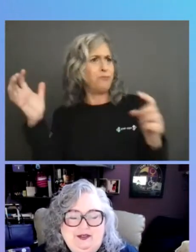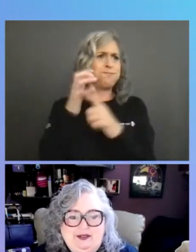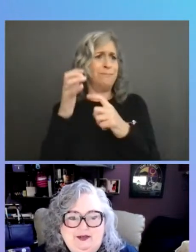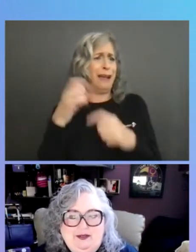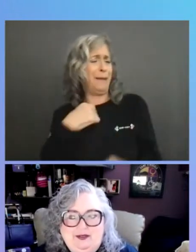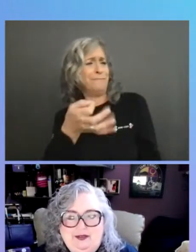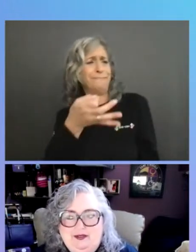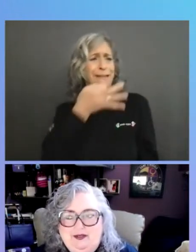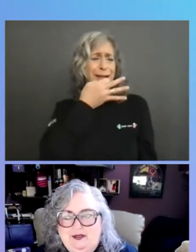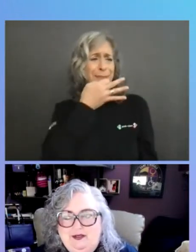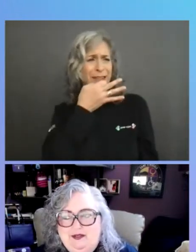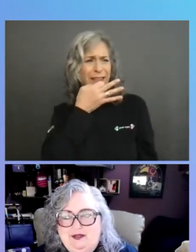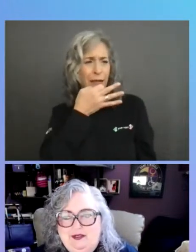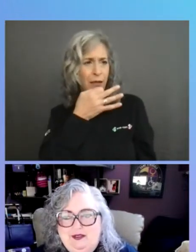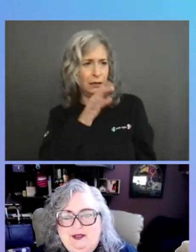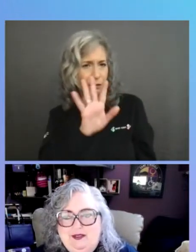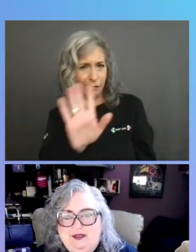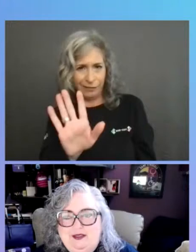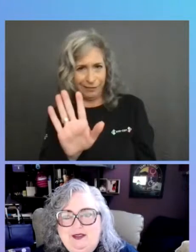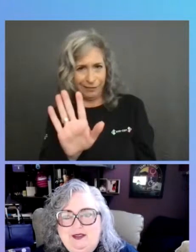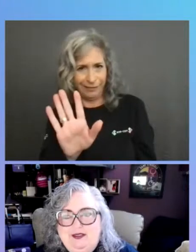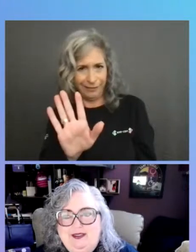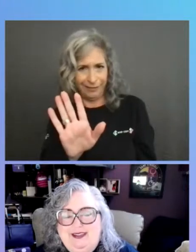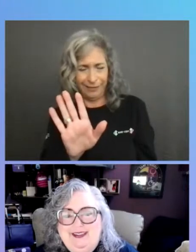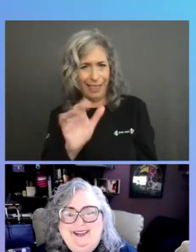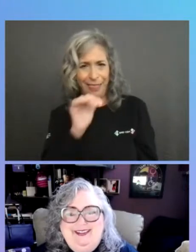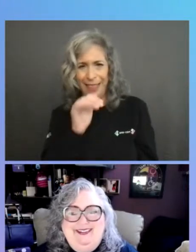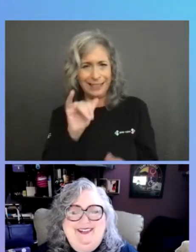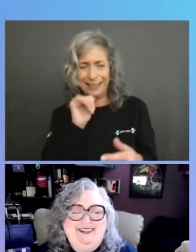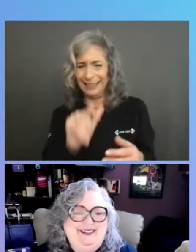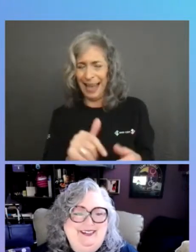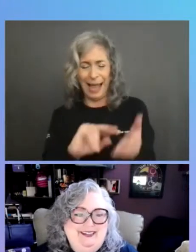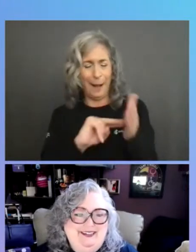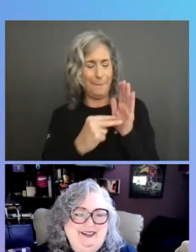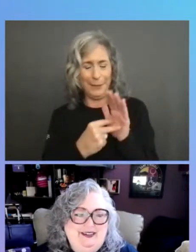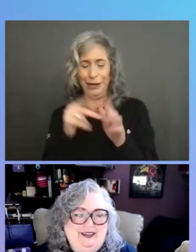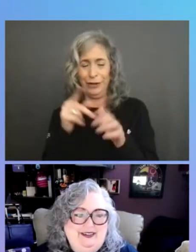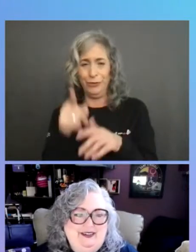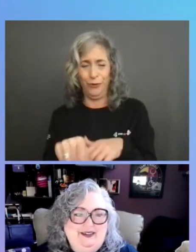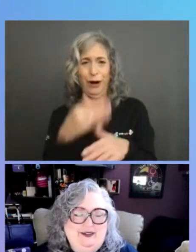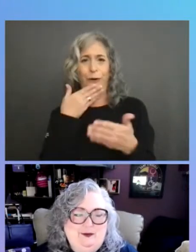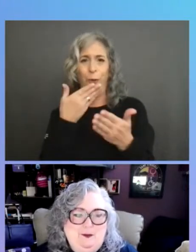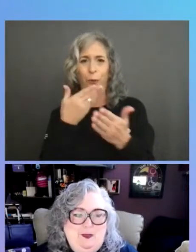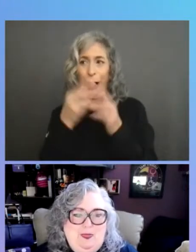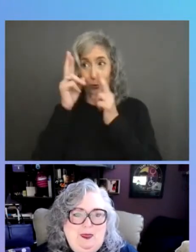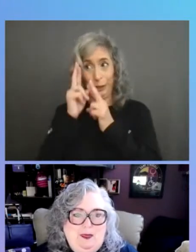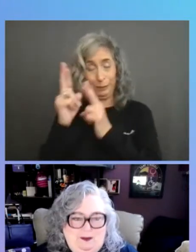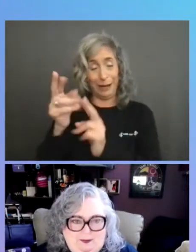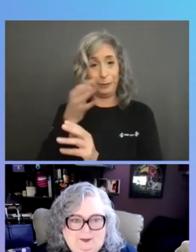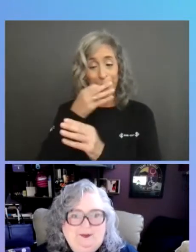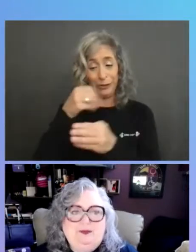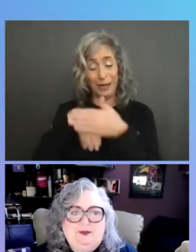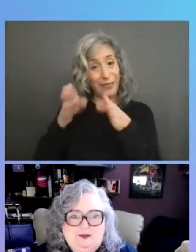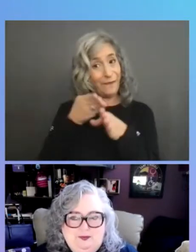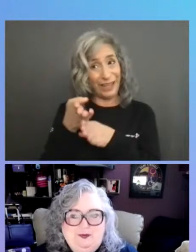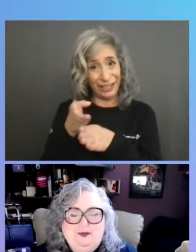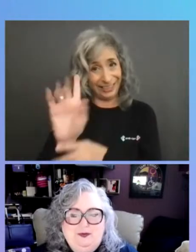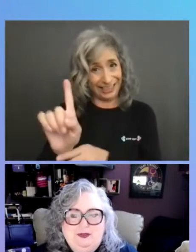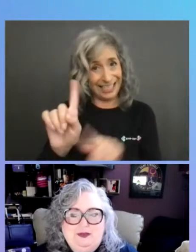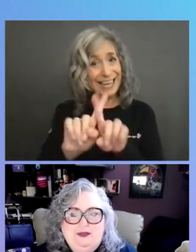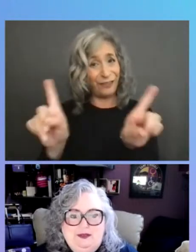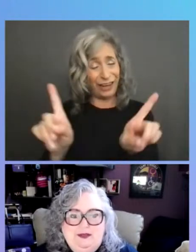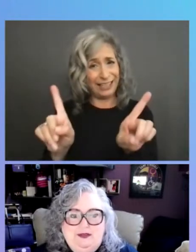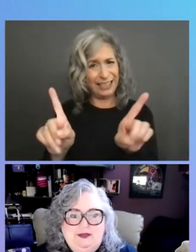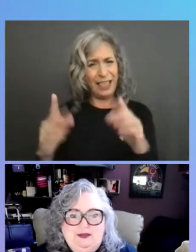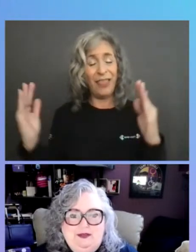exam, that doesn't necessarily translate into being a well-respected expert in the field, right? So there's this top level that we